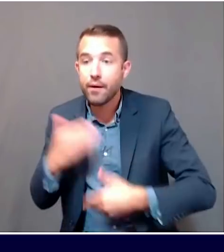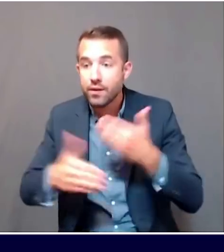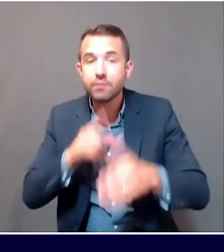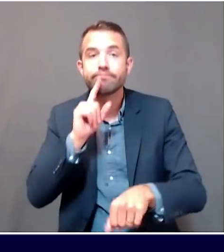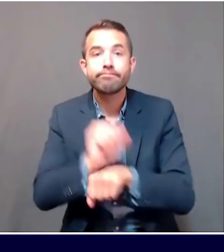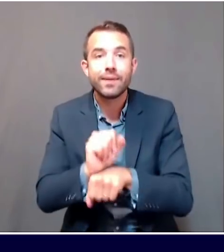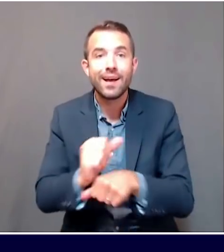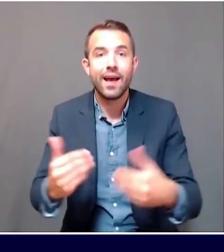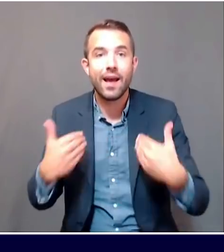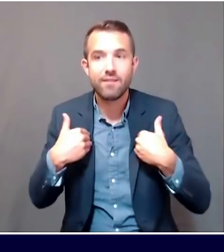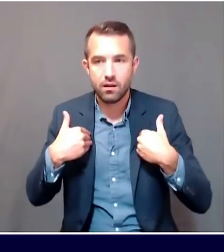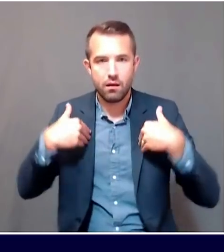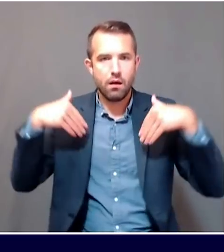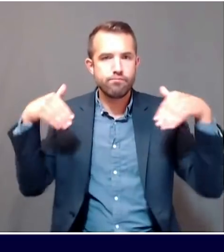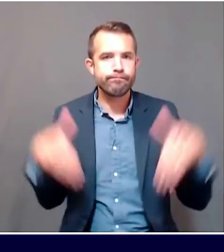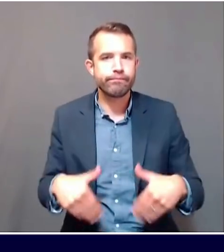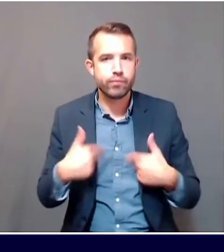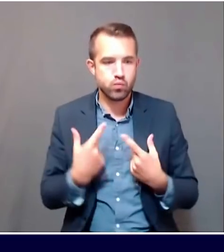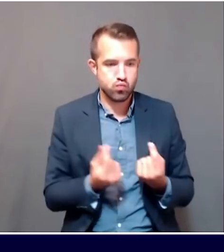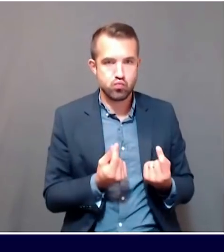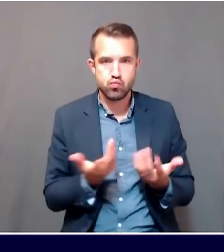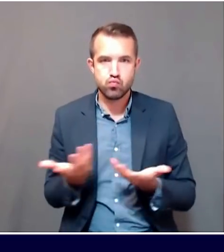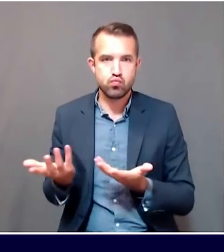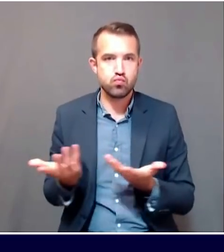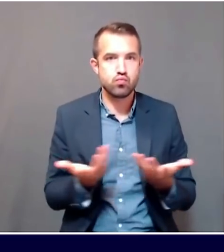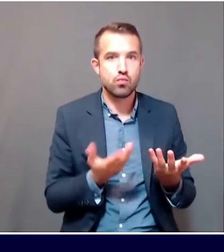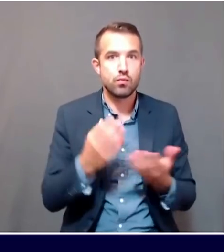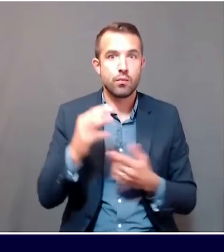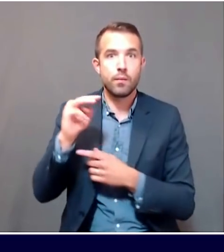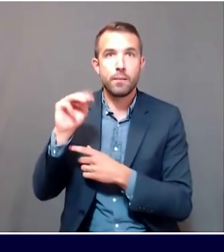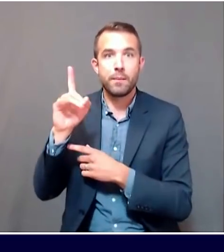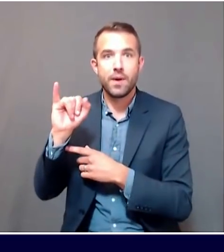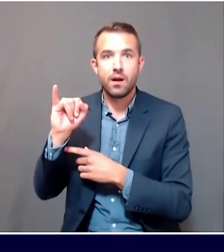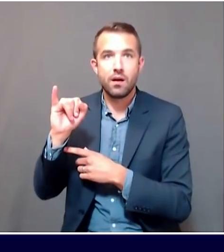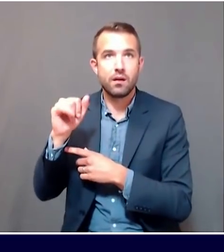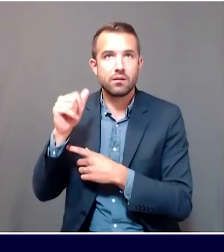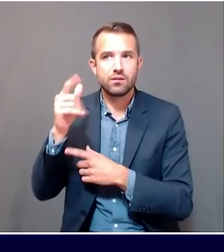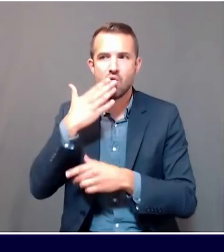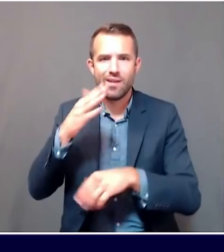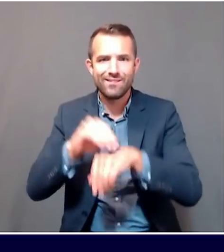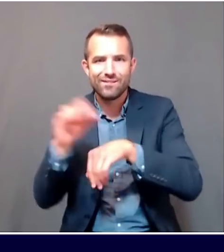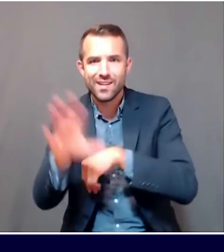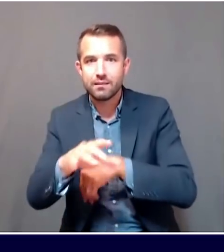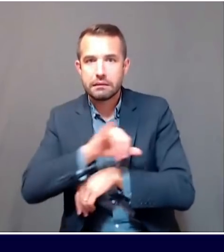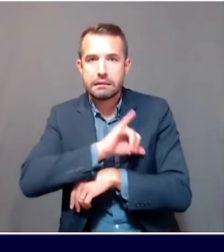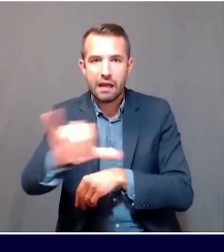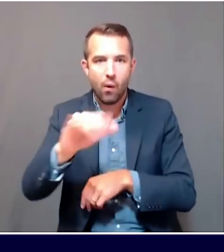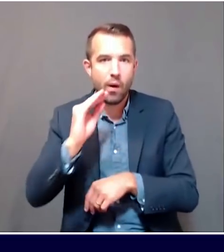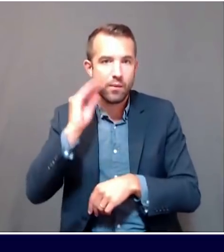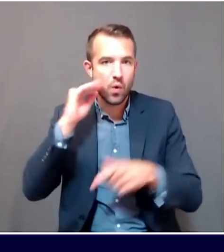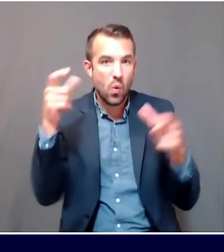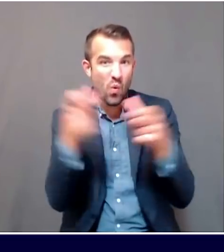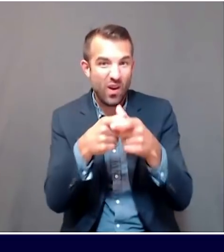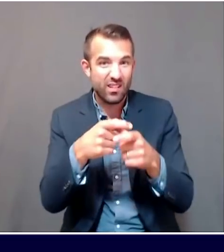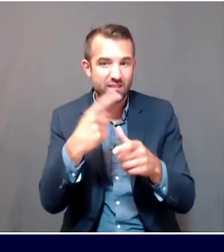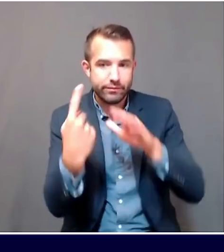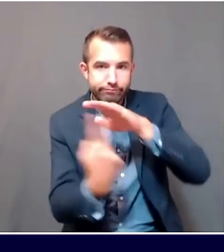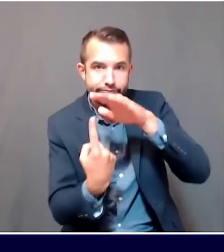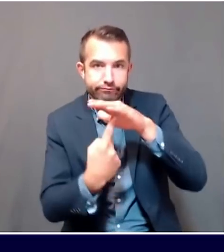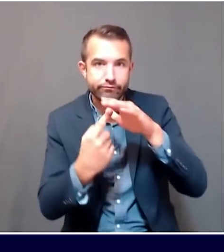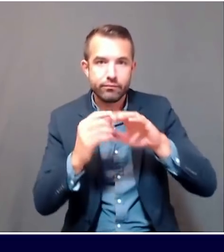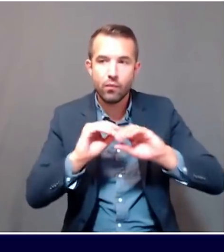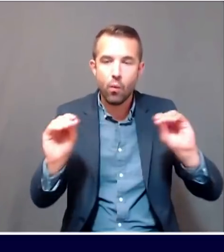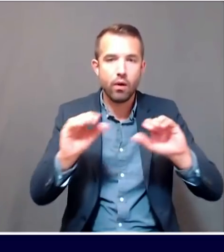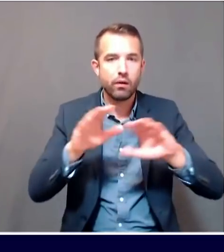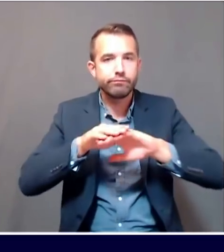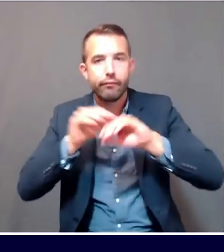of staying inside and isolating so as to avoid spreading COVID-19. But there remained a concern about the close contacts